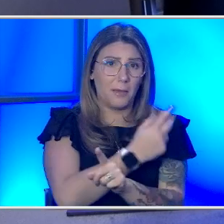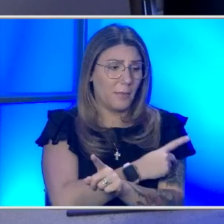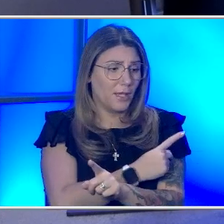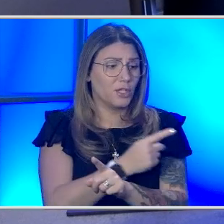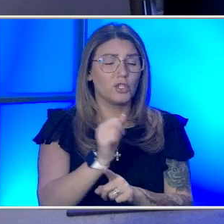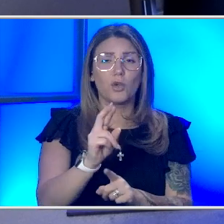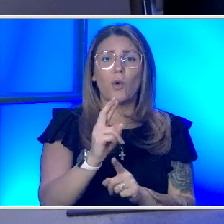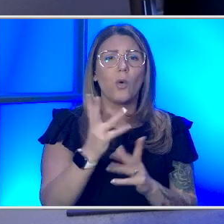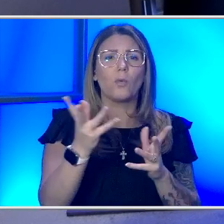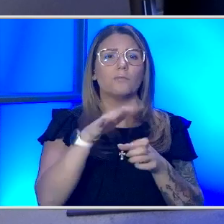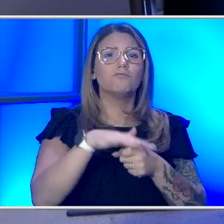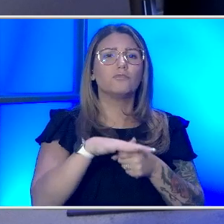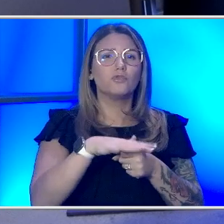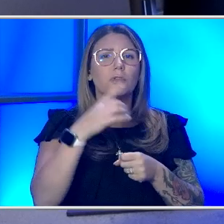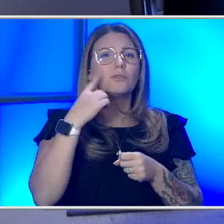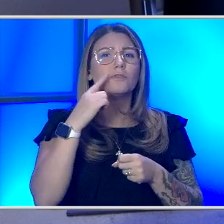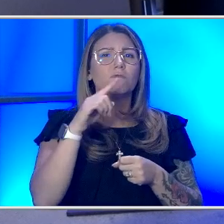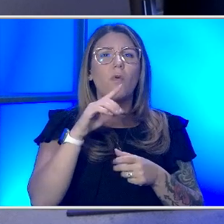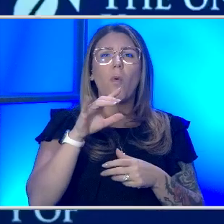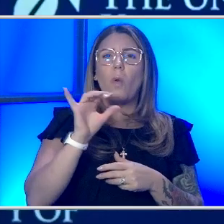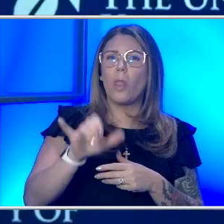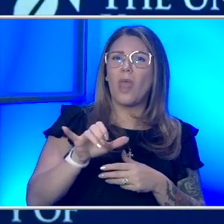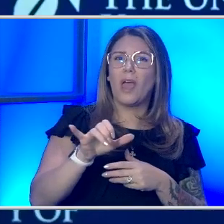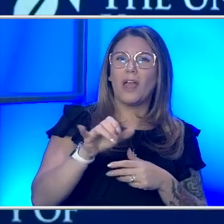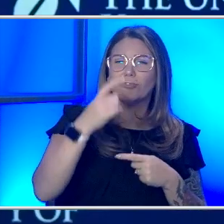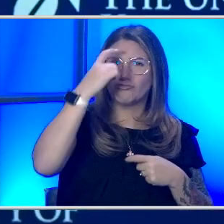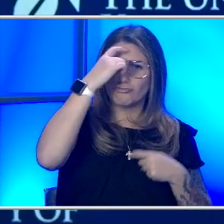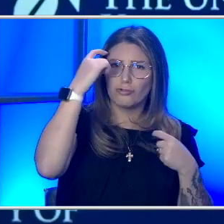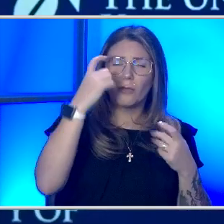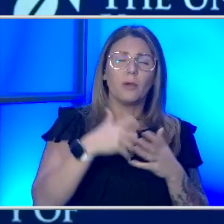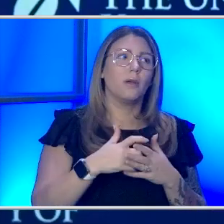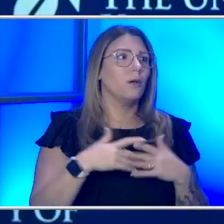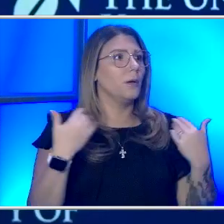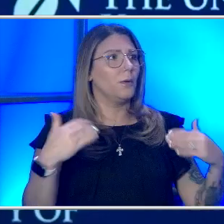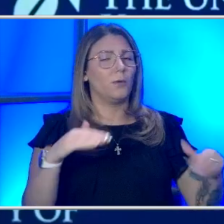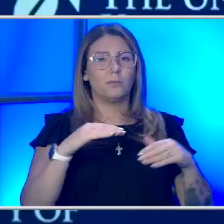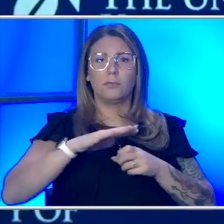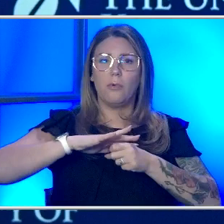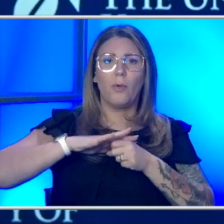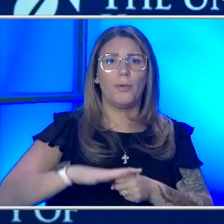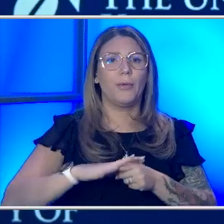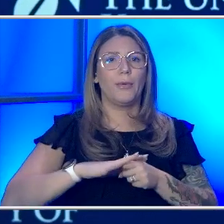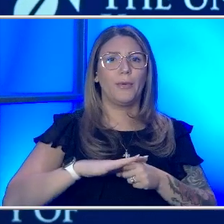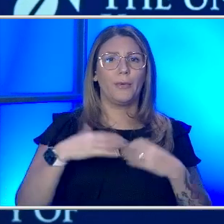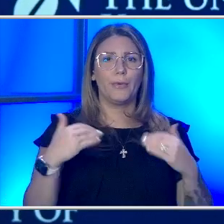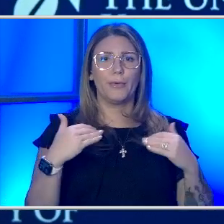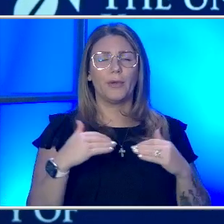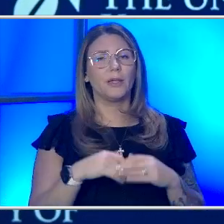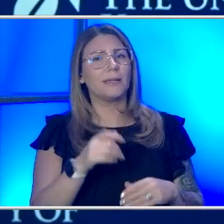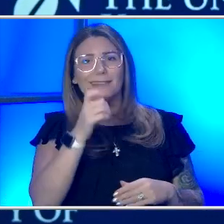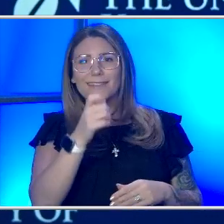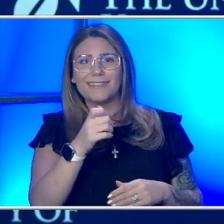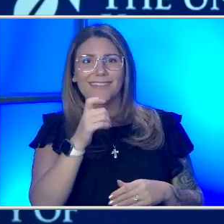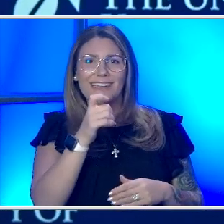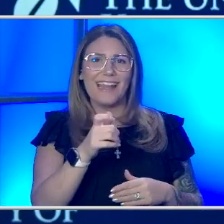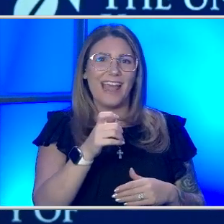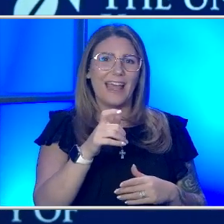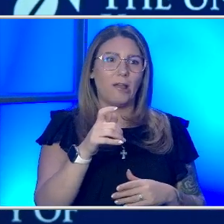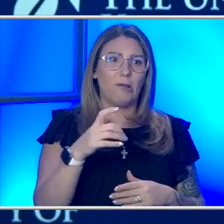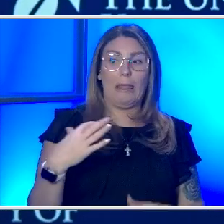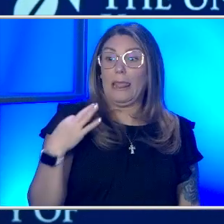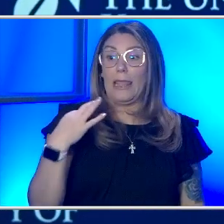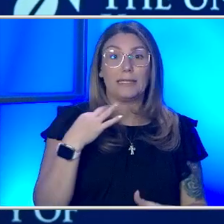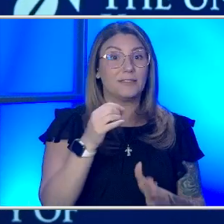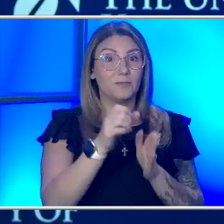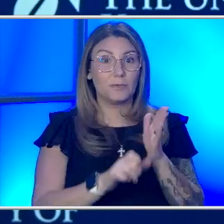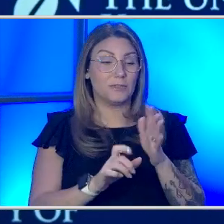on our trauma centers? It's unbelievably stressful, right? So those are not elective procedures. They show up when they show up,